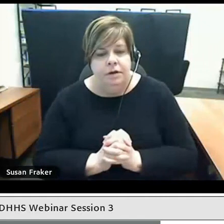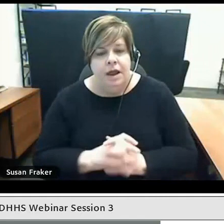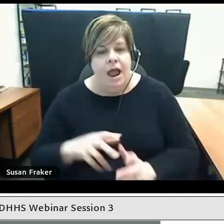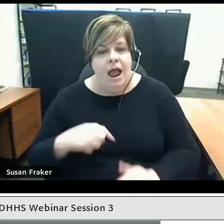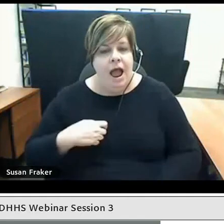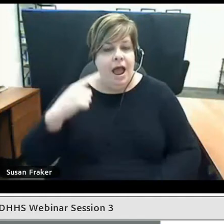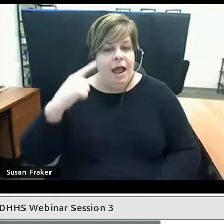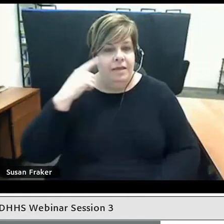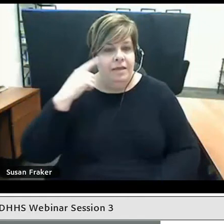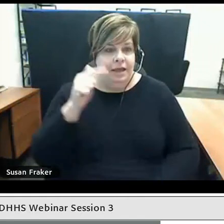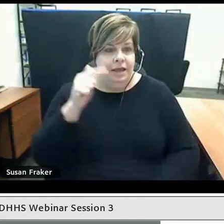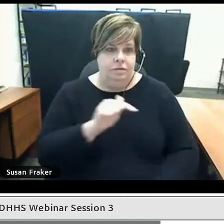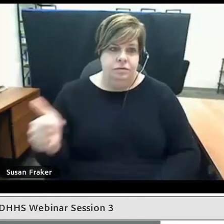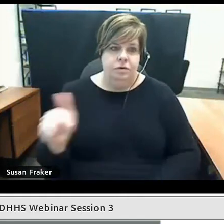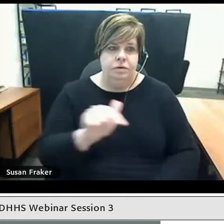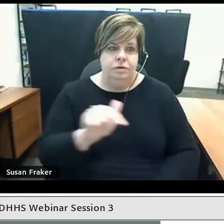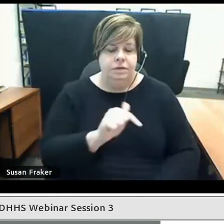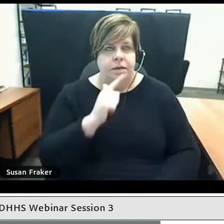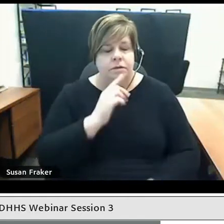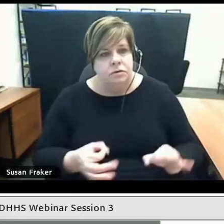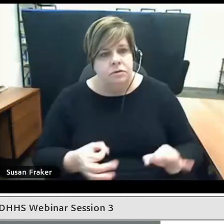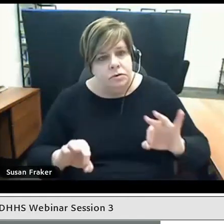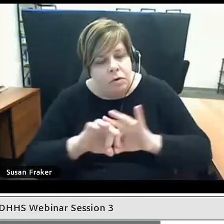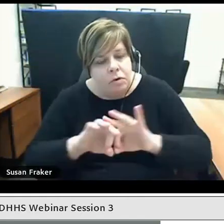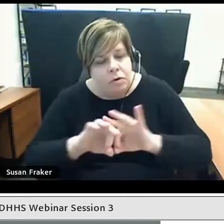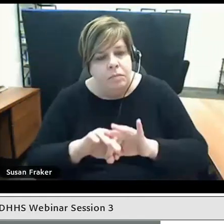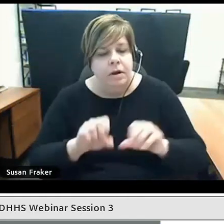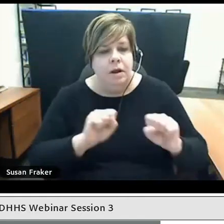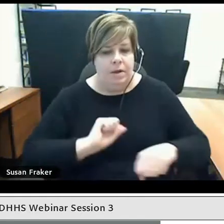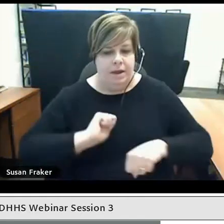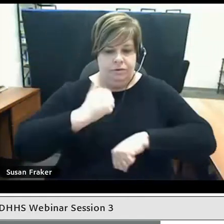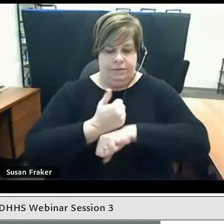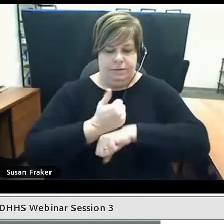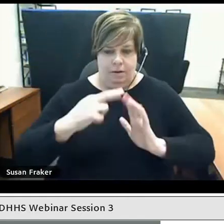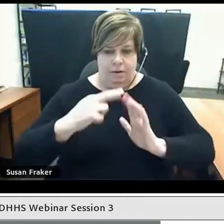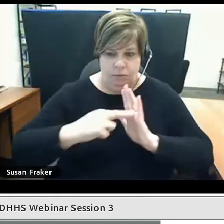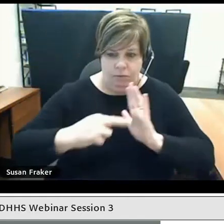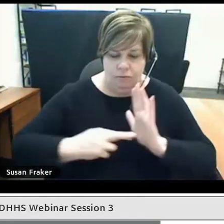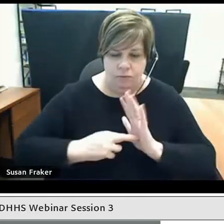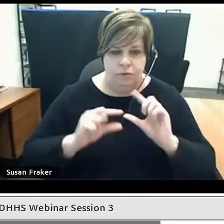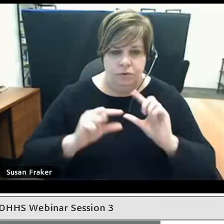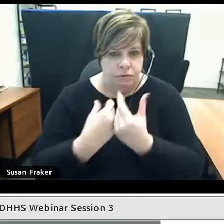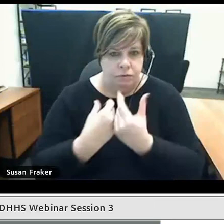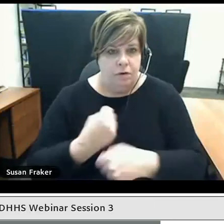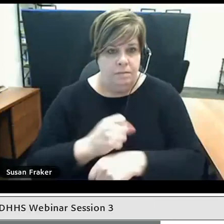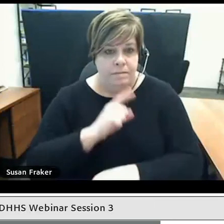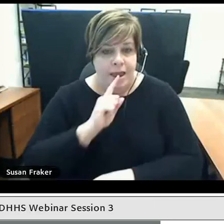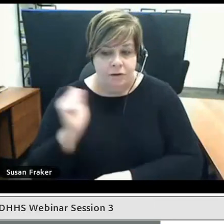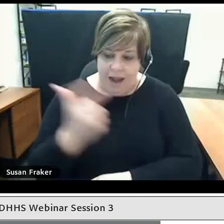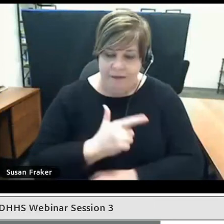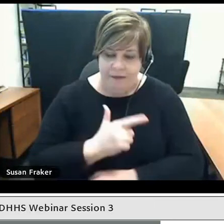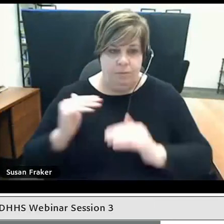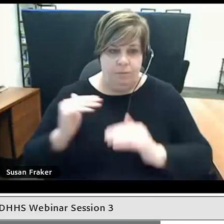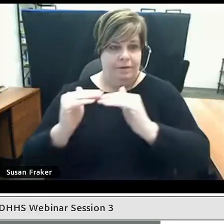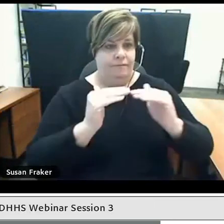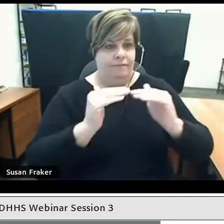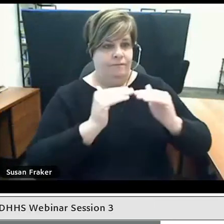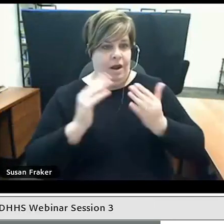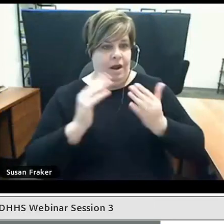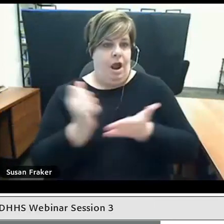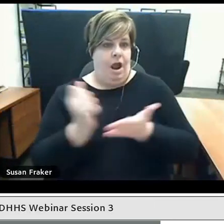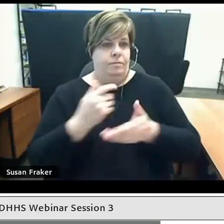turn taking is so important, and ways to set up the rules in the group to make sure that everyone has a fair opportunity to speak